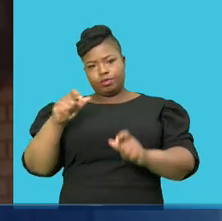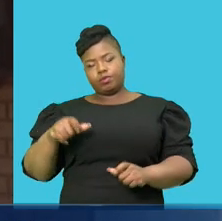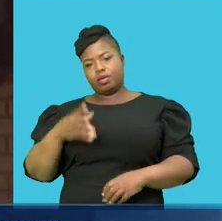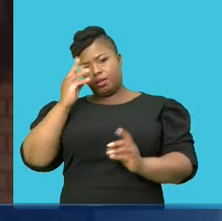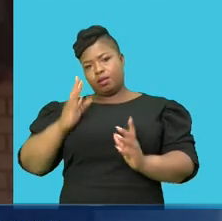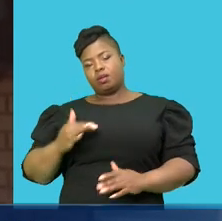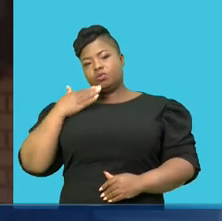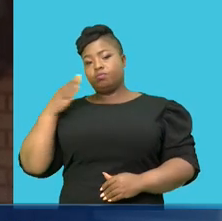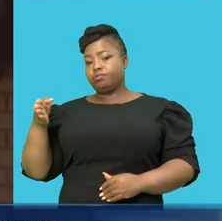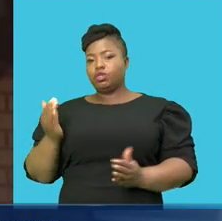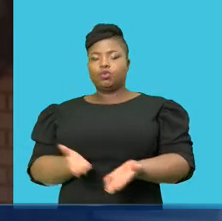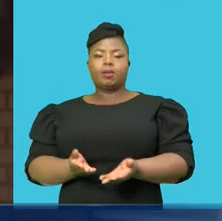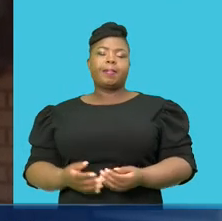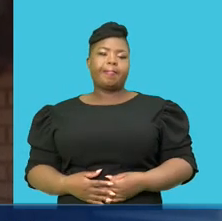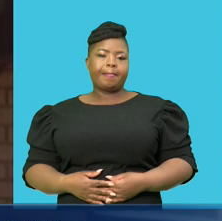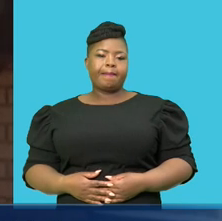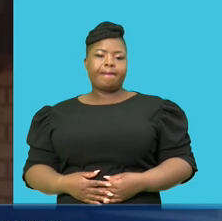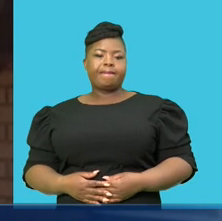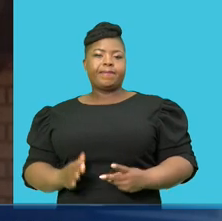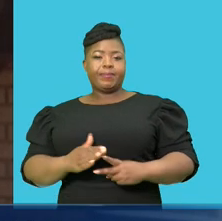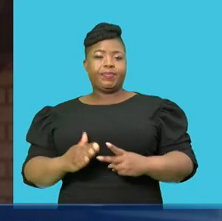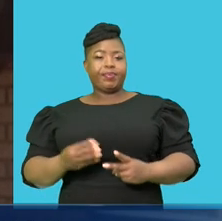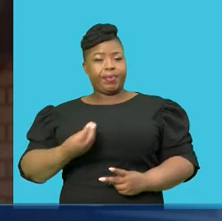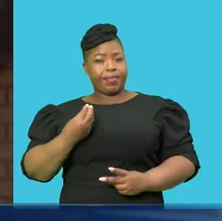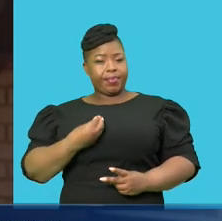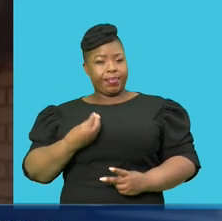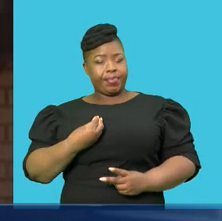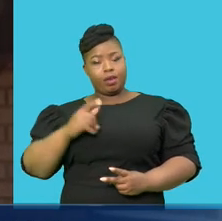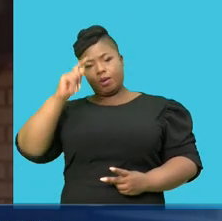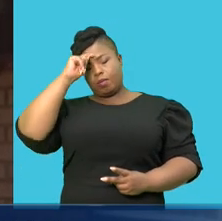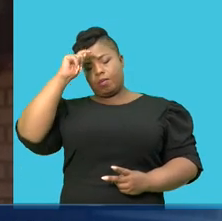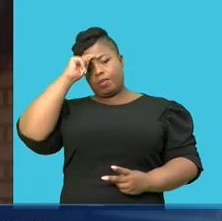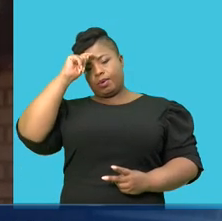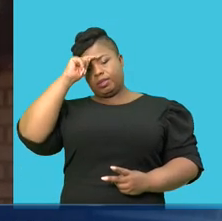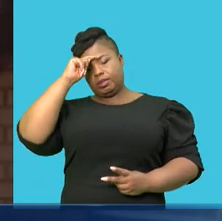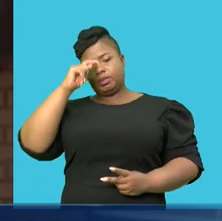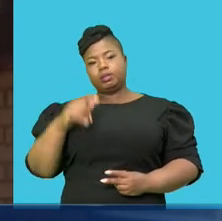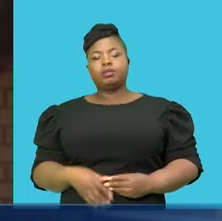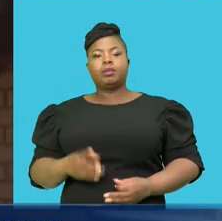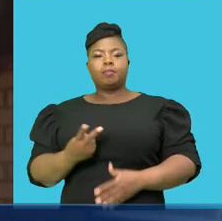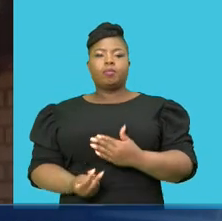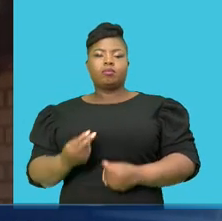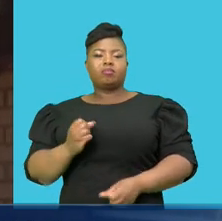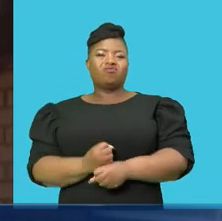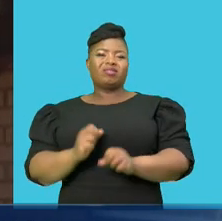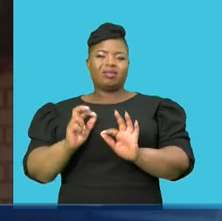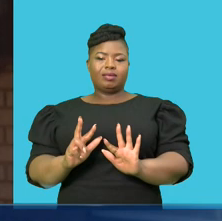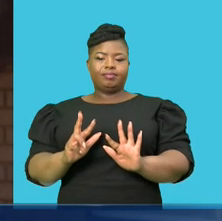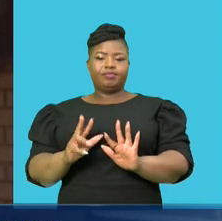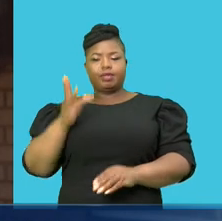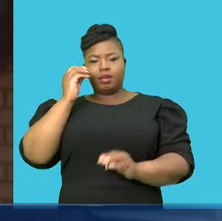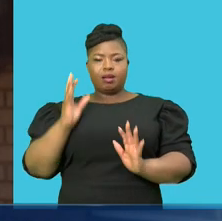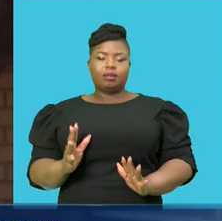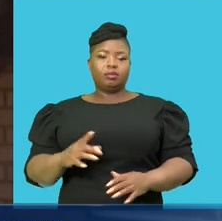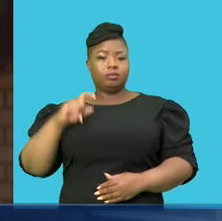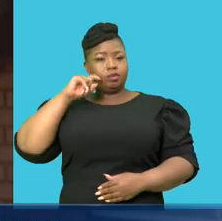learners at the school it's a two teenage boys they are both a grade 8 learners they